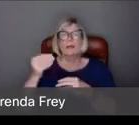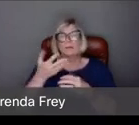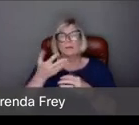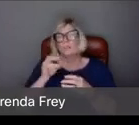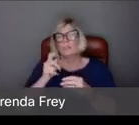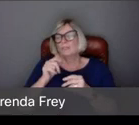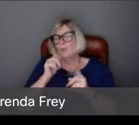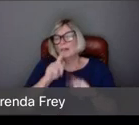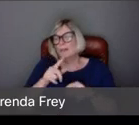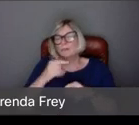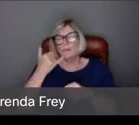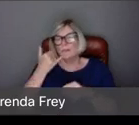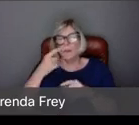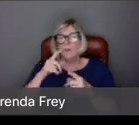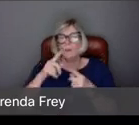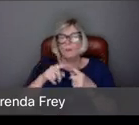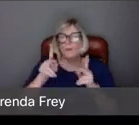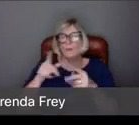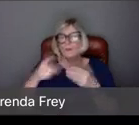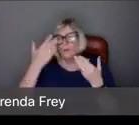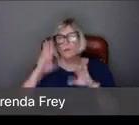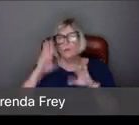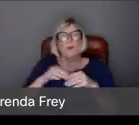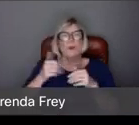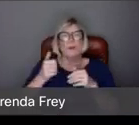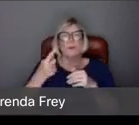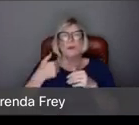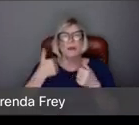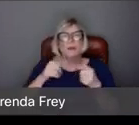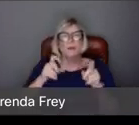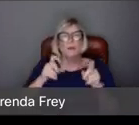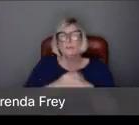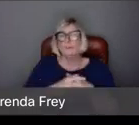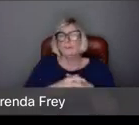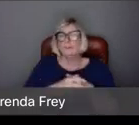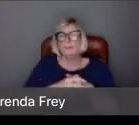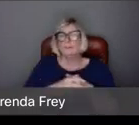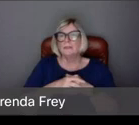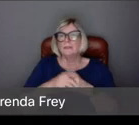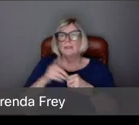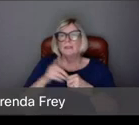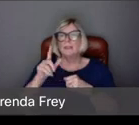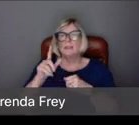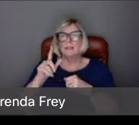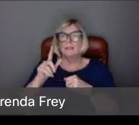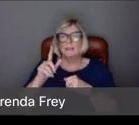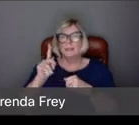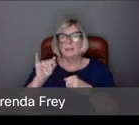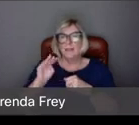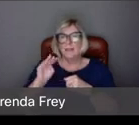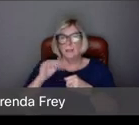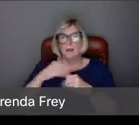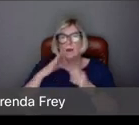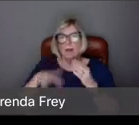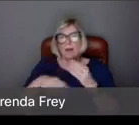phone to people that you don't know. Anybody have any questions? Well, and I will just add, before we get into the questions,